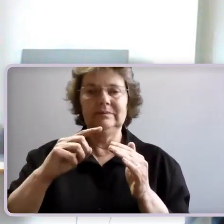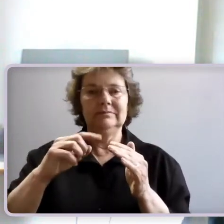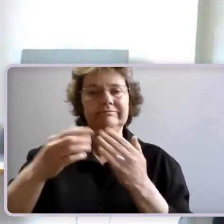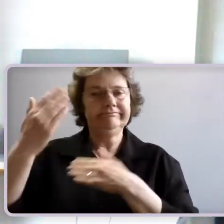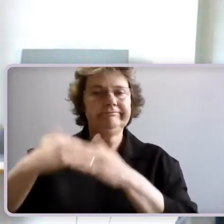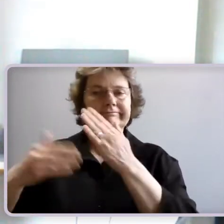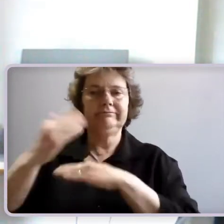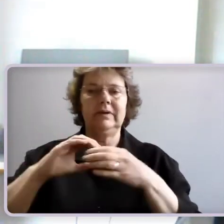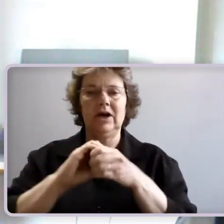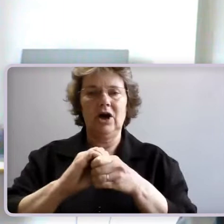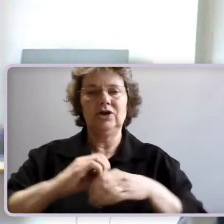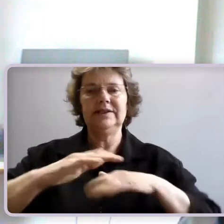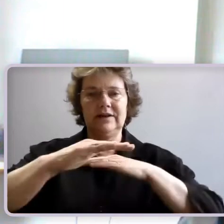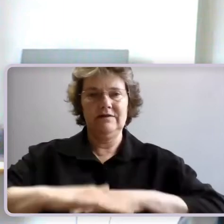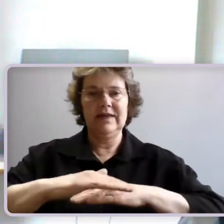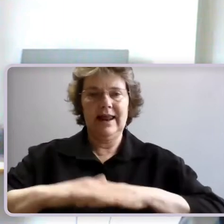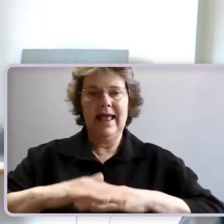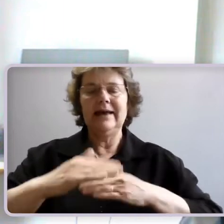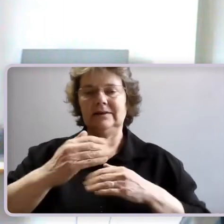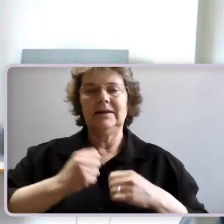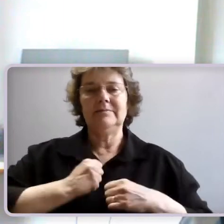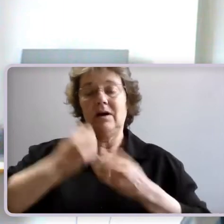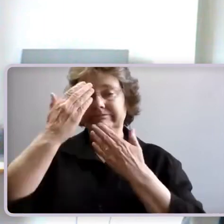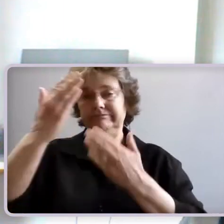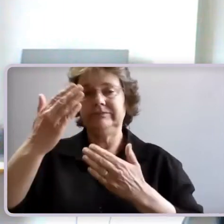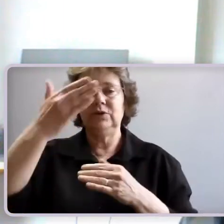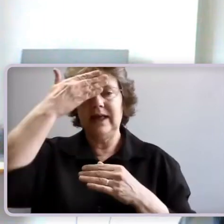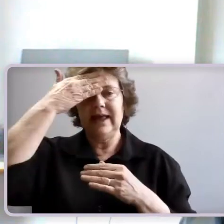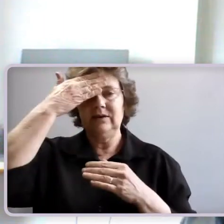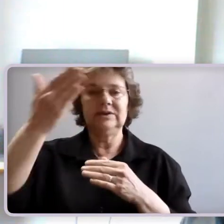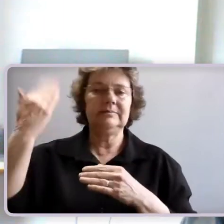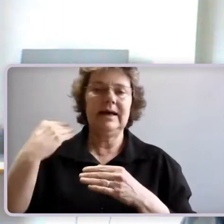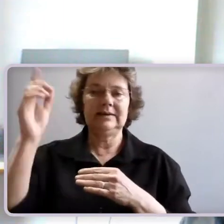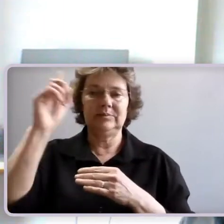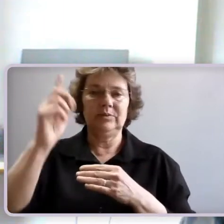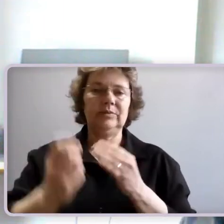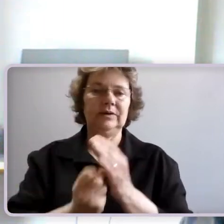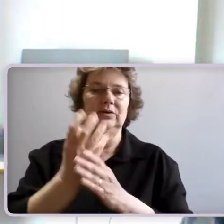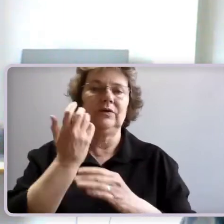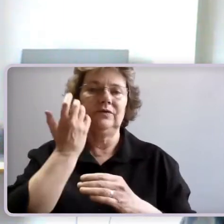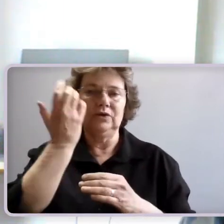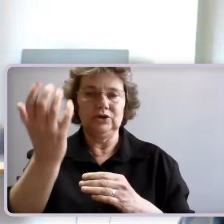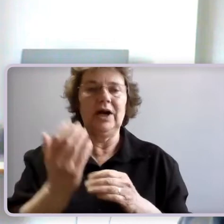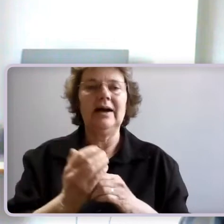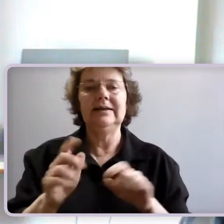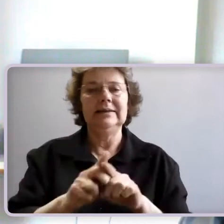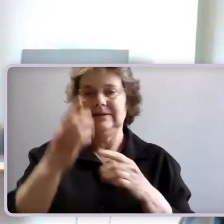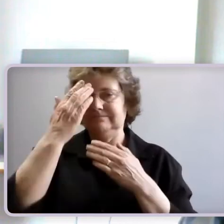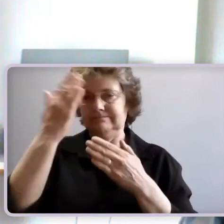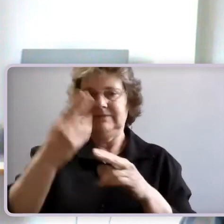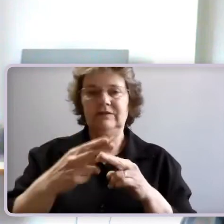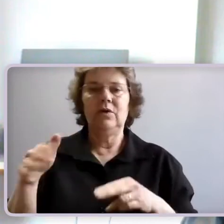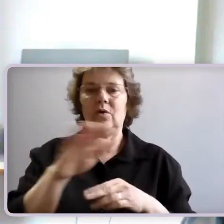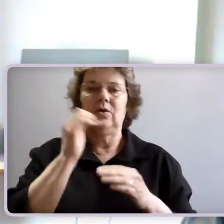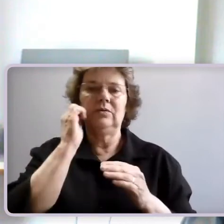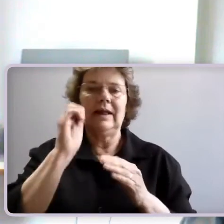elders past, present, and emerging. I extend that respect to all First Nations people here today. We hope that you've